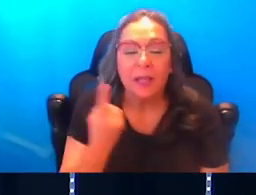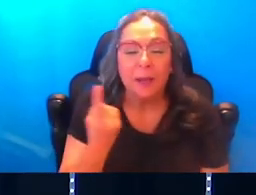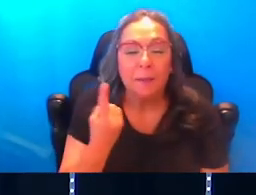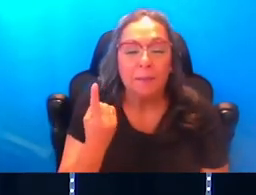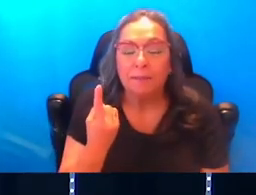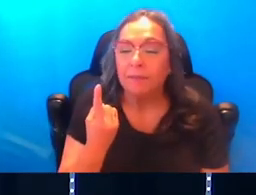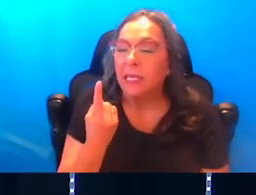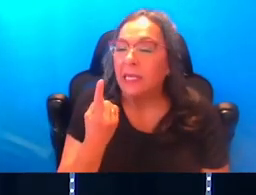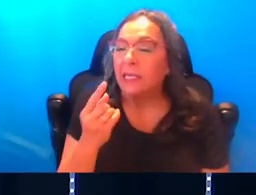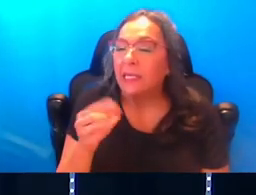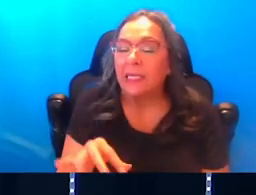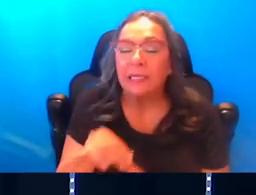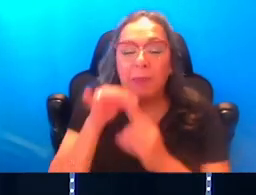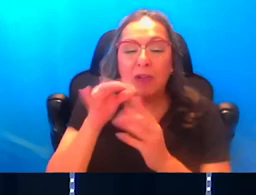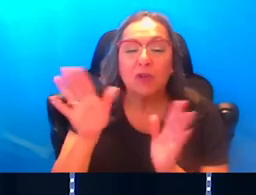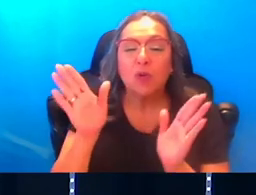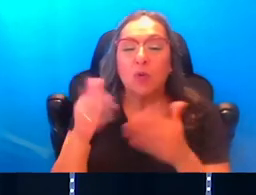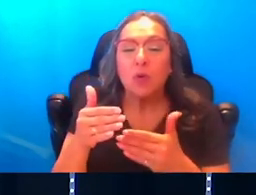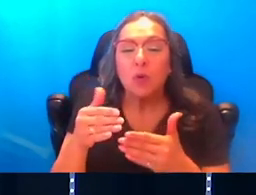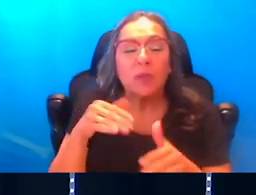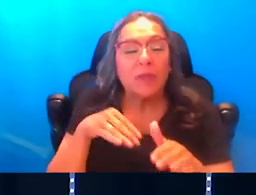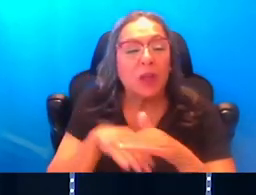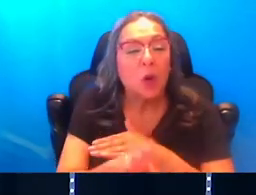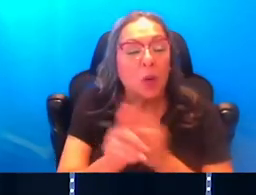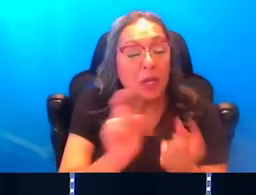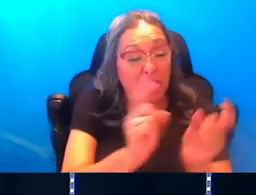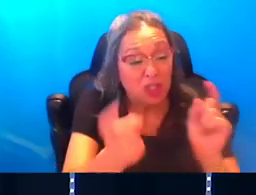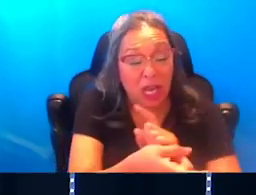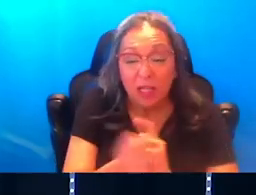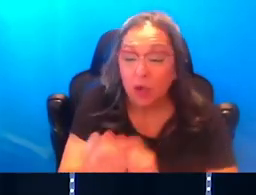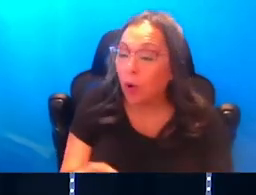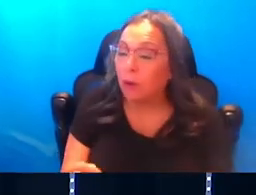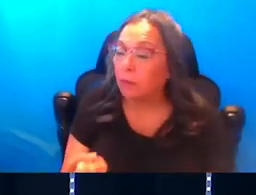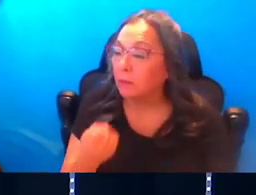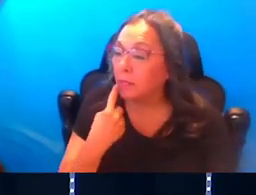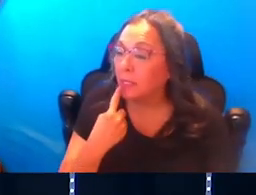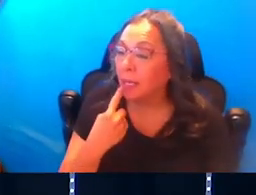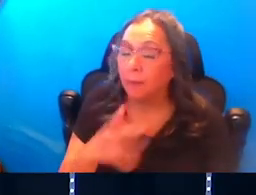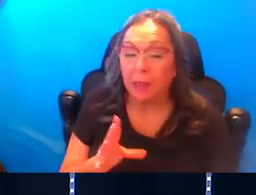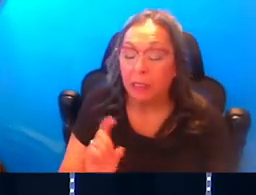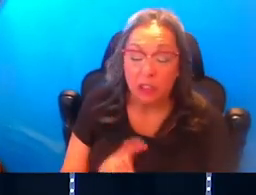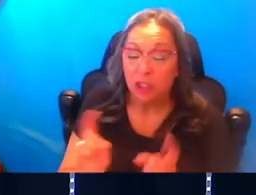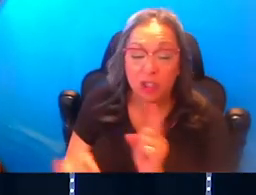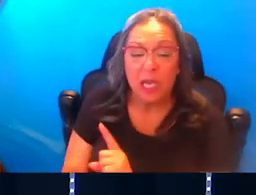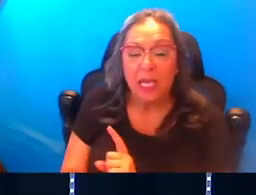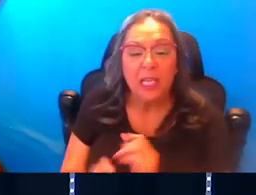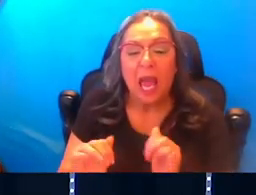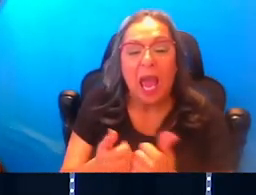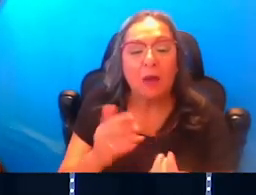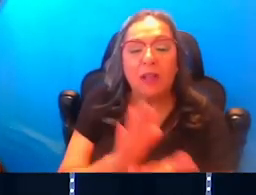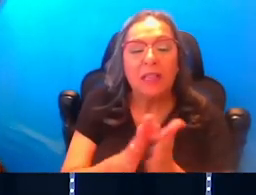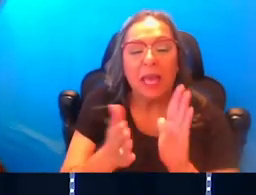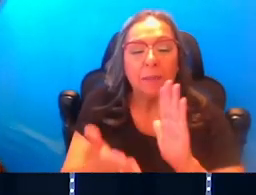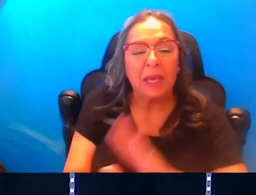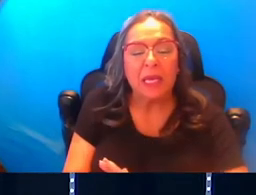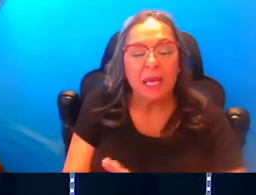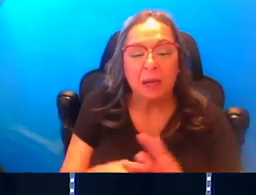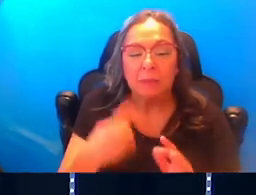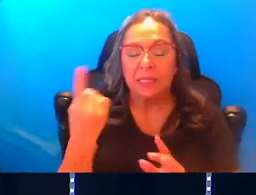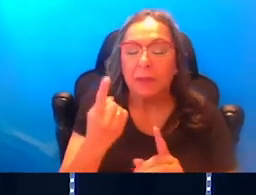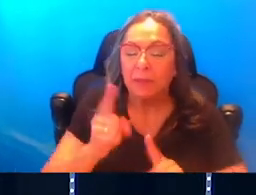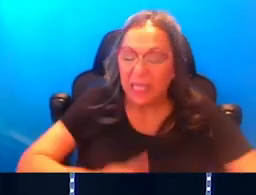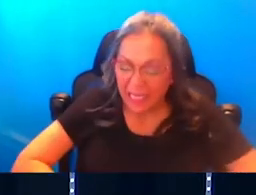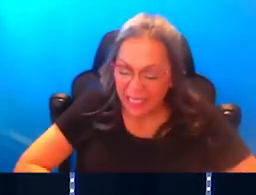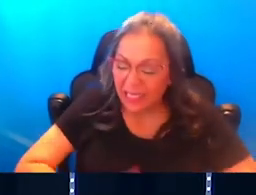that they walk in, or a crazy pill that they take. How in the world did the superhero become the superhero? How did they genetically become something